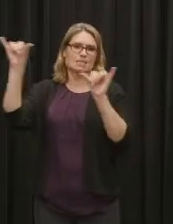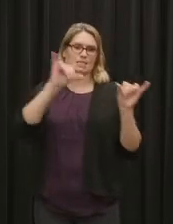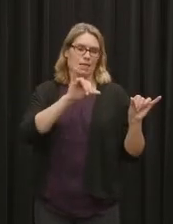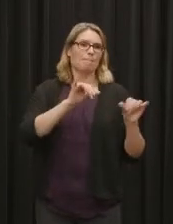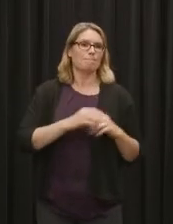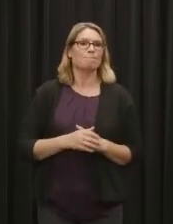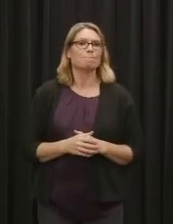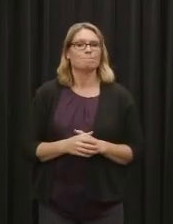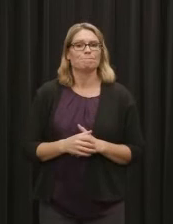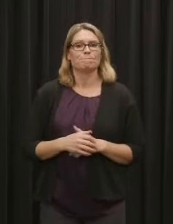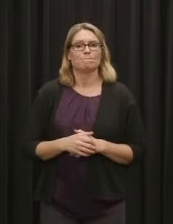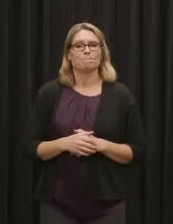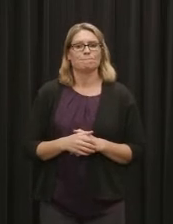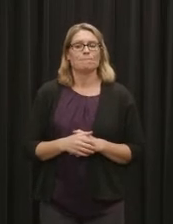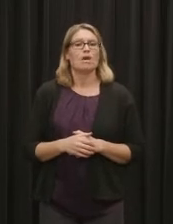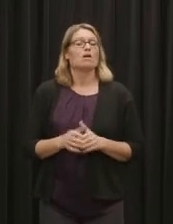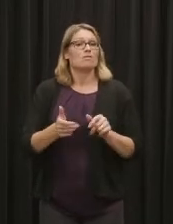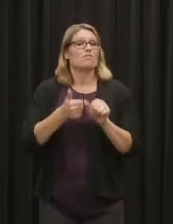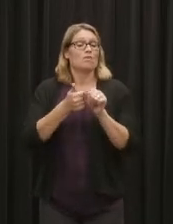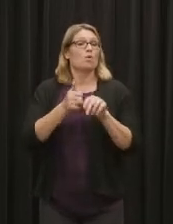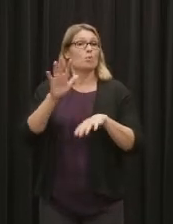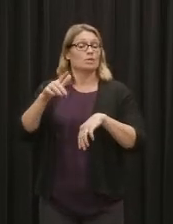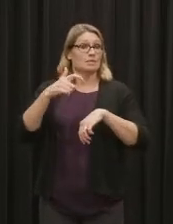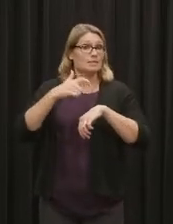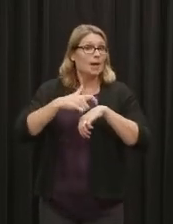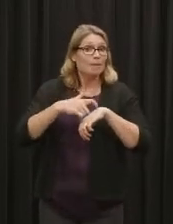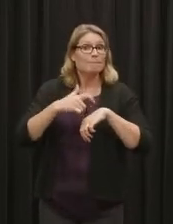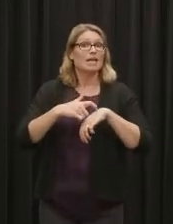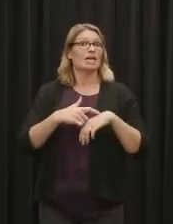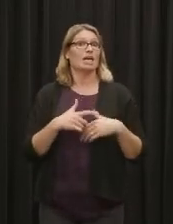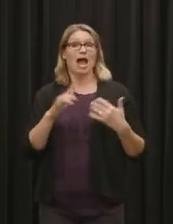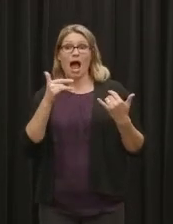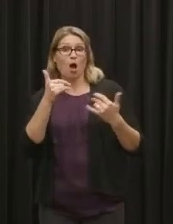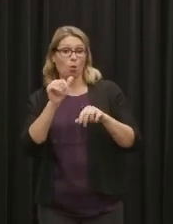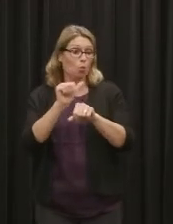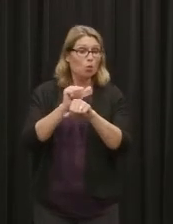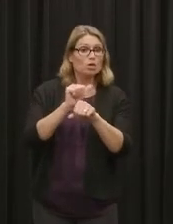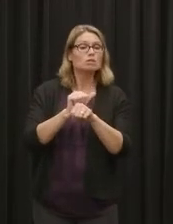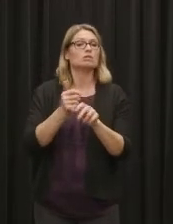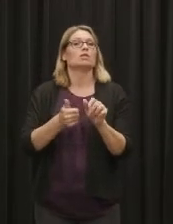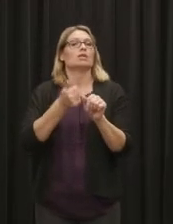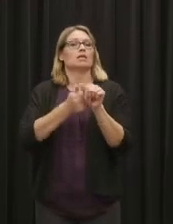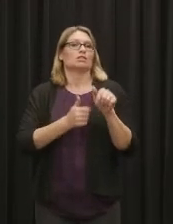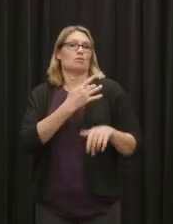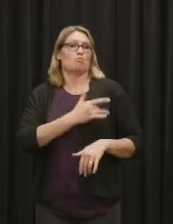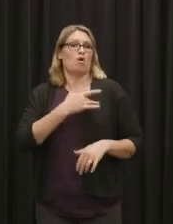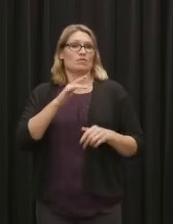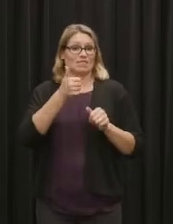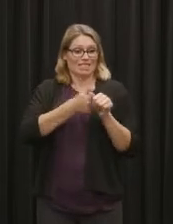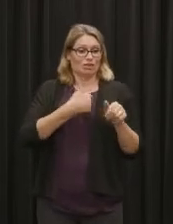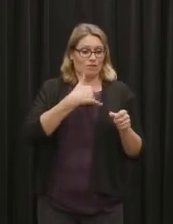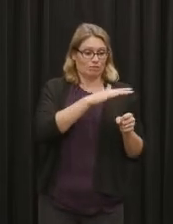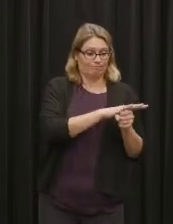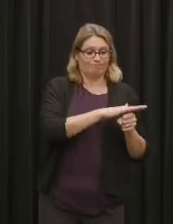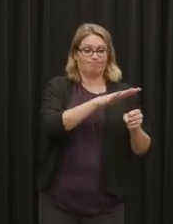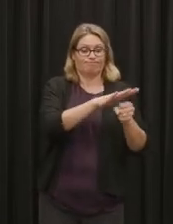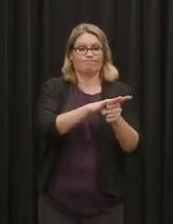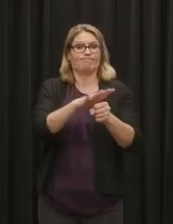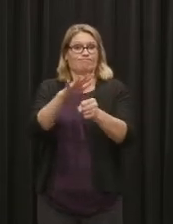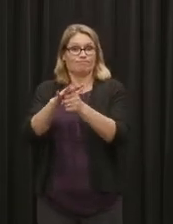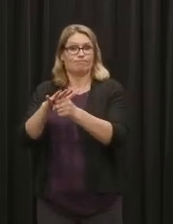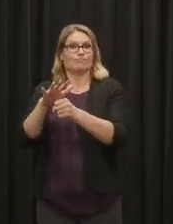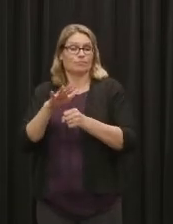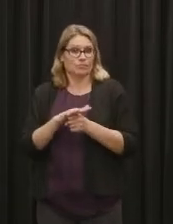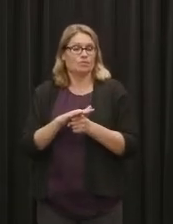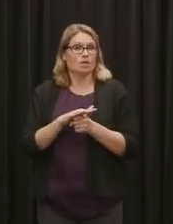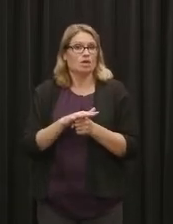So in terms of the logistics and timing and all of that, every province has within their jurisdiction the ability